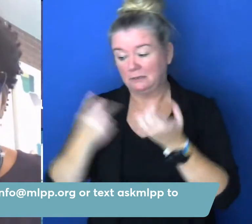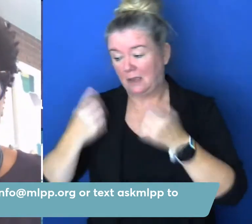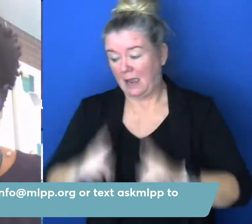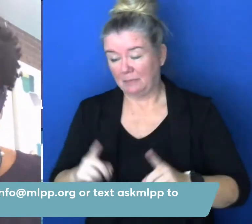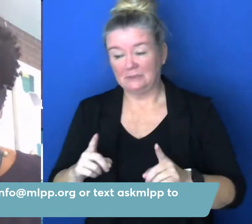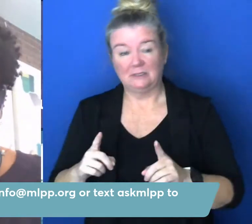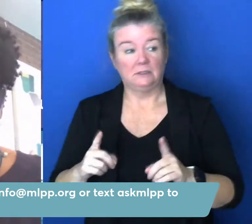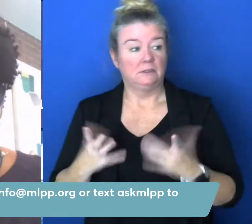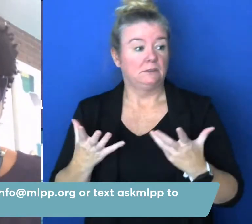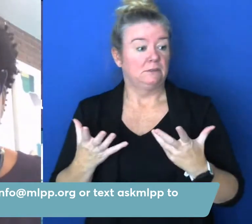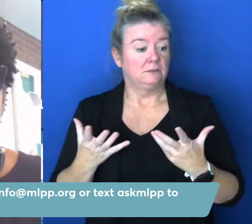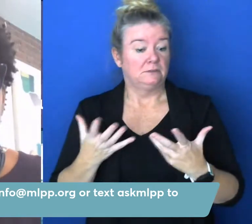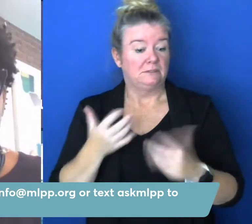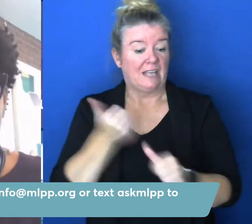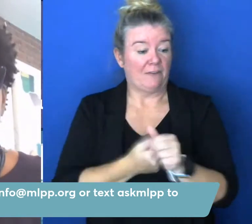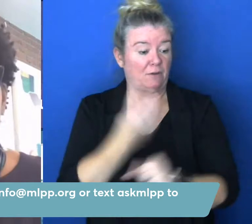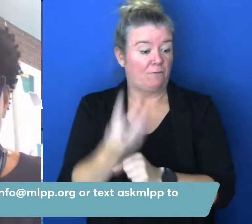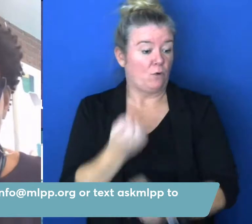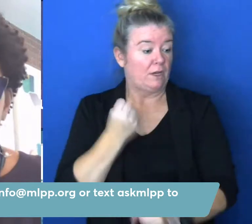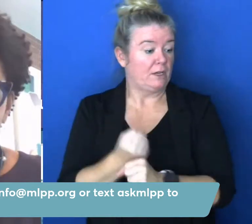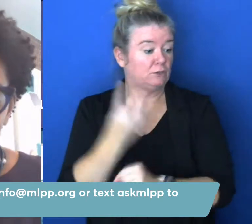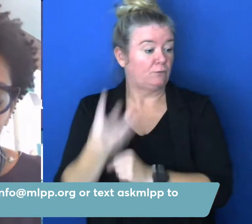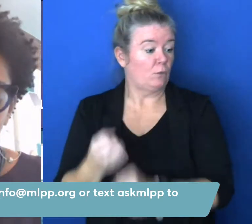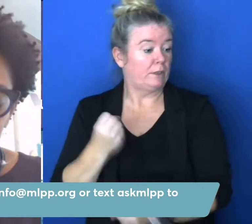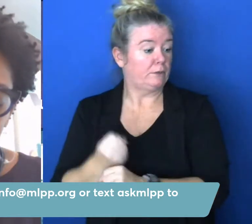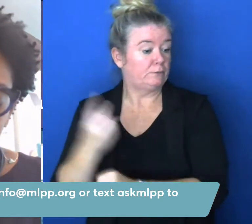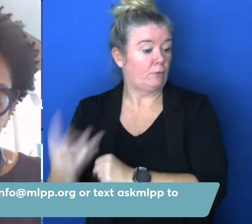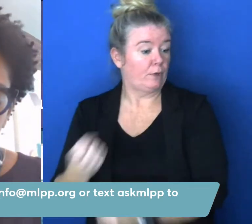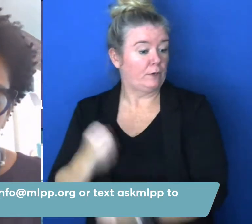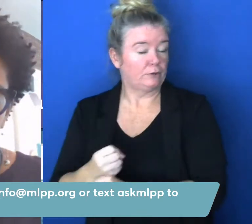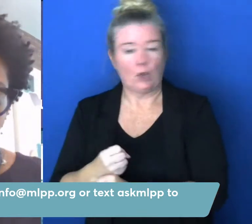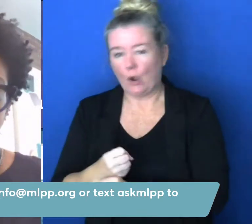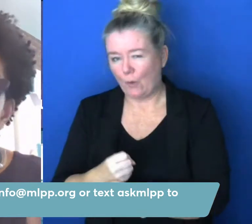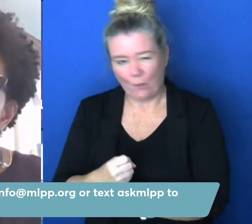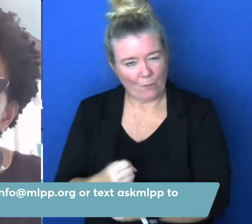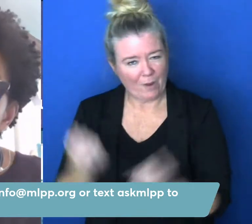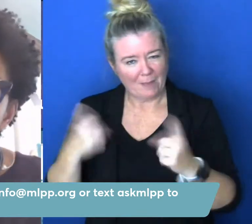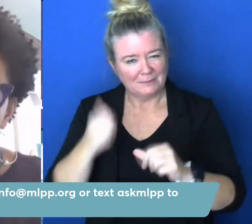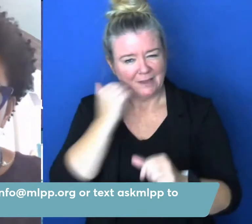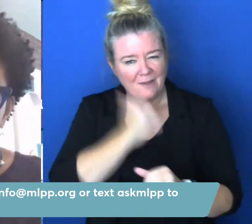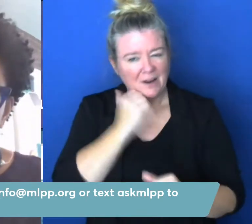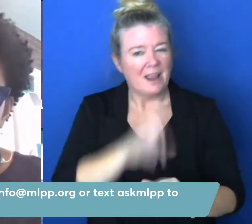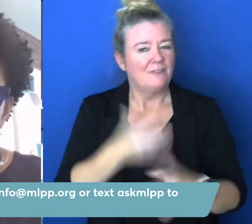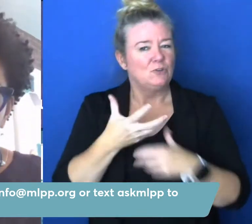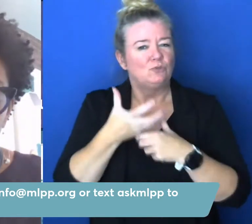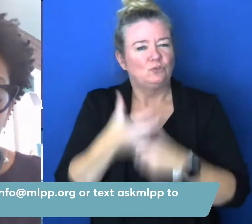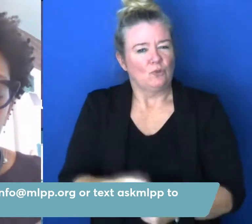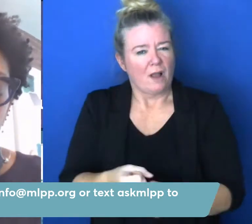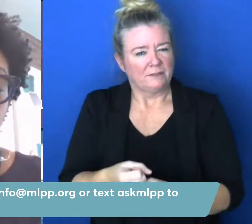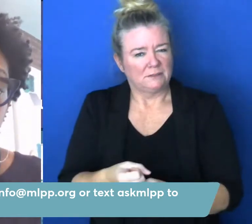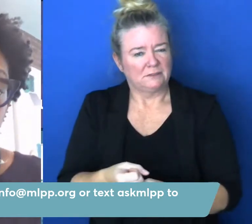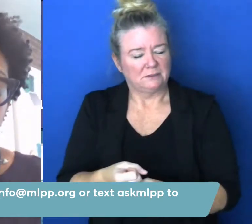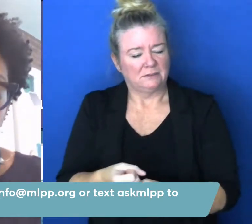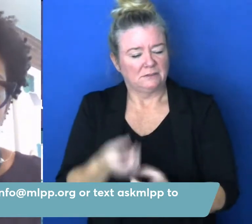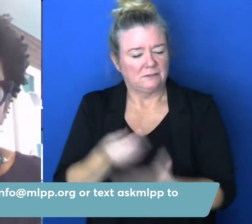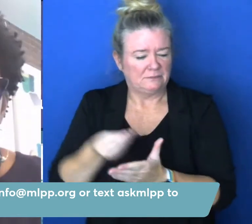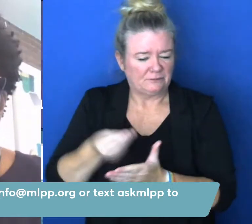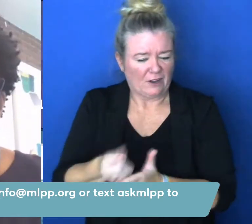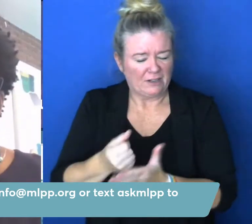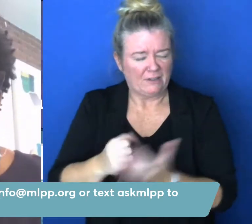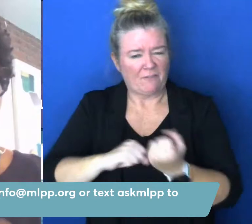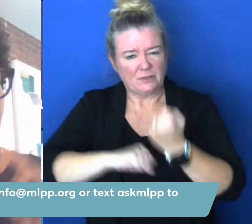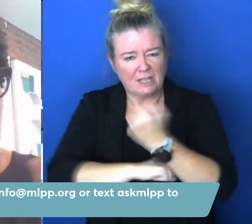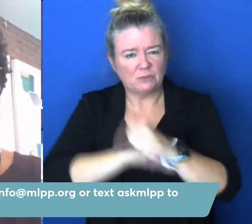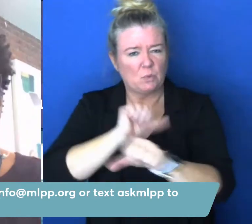even numbered years, right? It takes place every day. And we must trust and fund the foundational